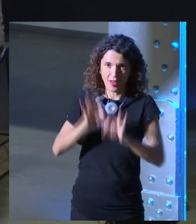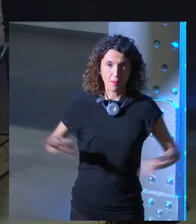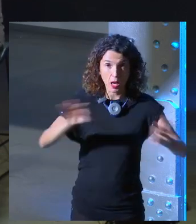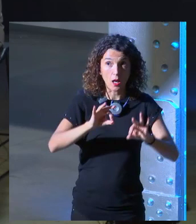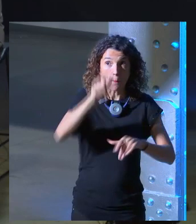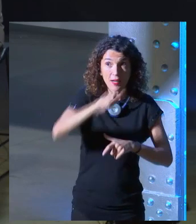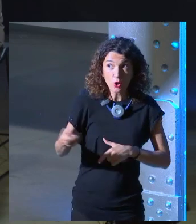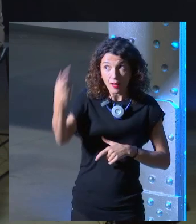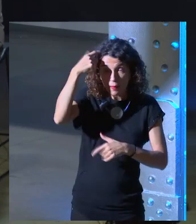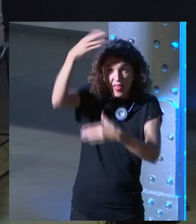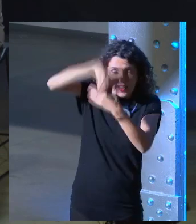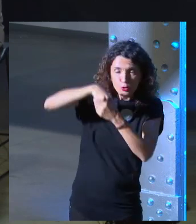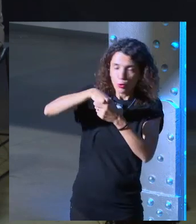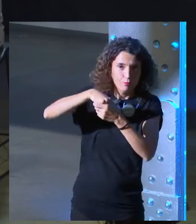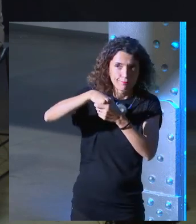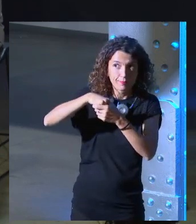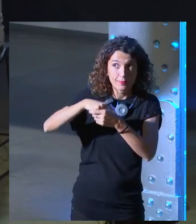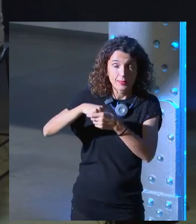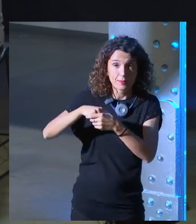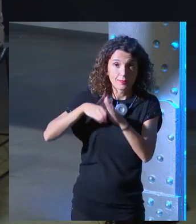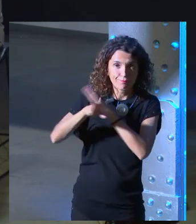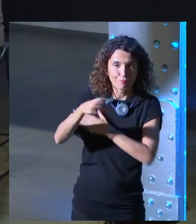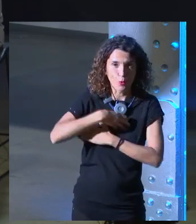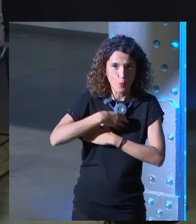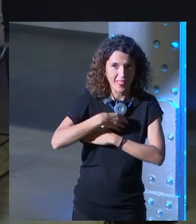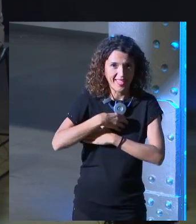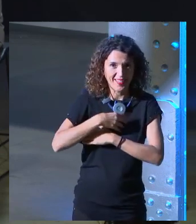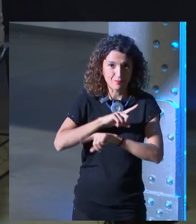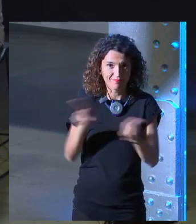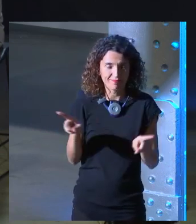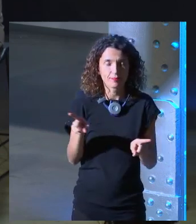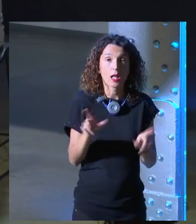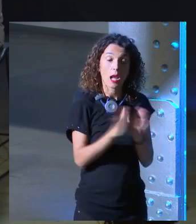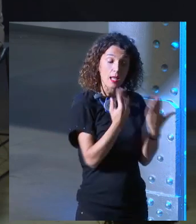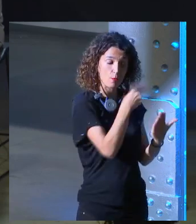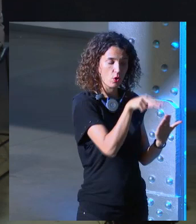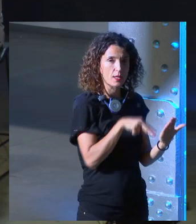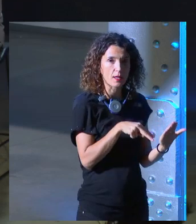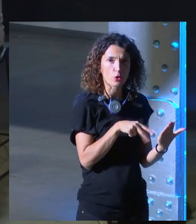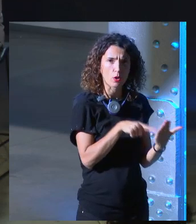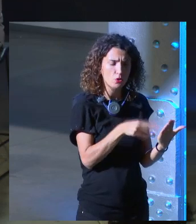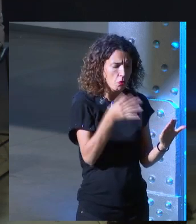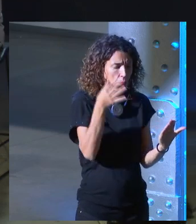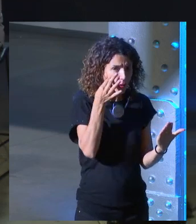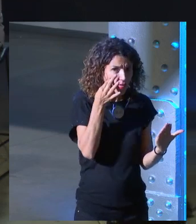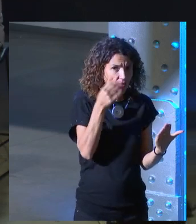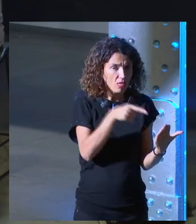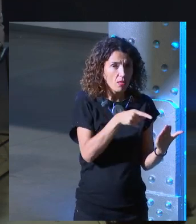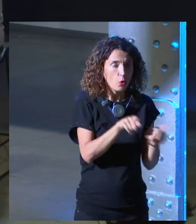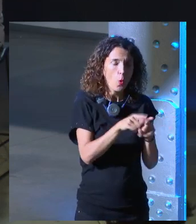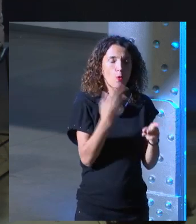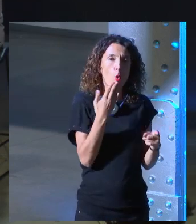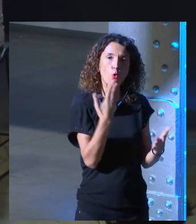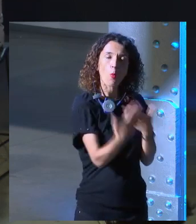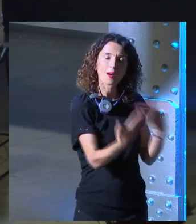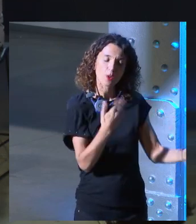don't want them to. So when you're reading this book, that is truly a private conversation and